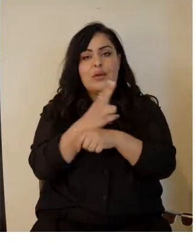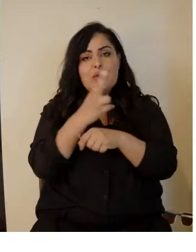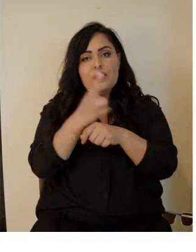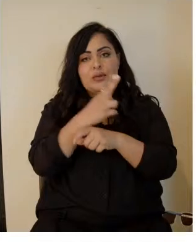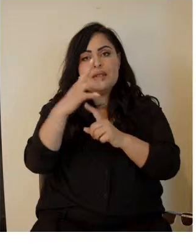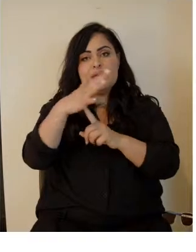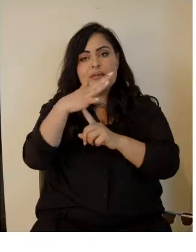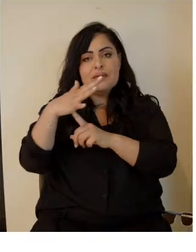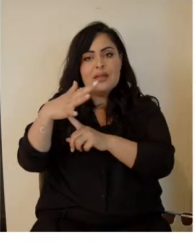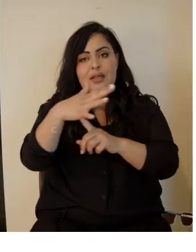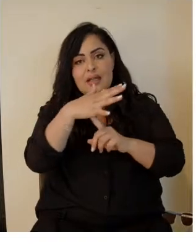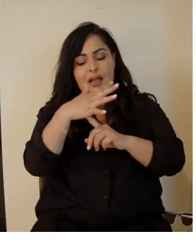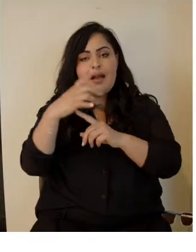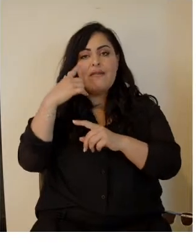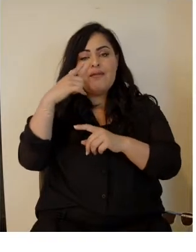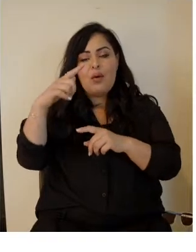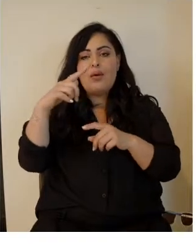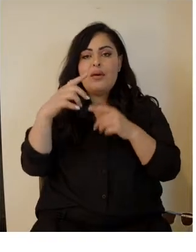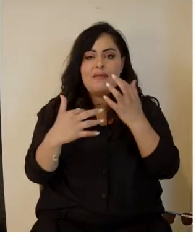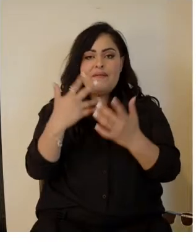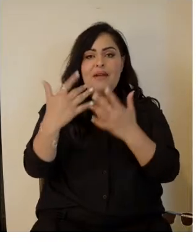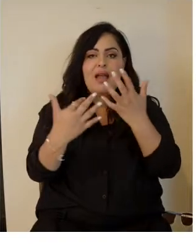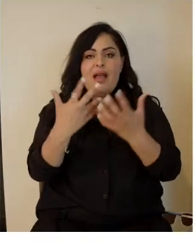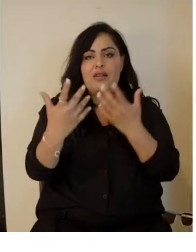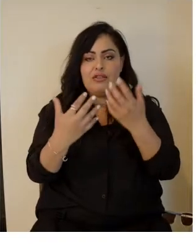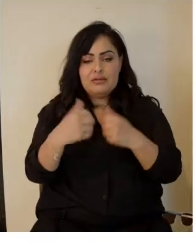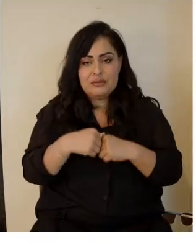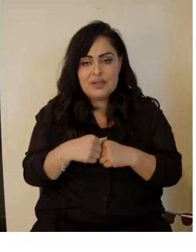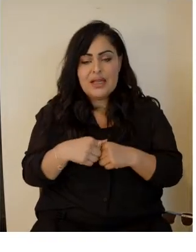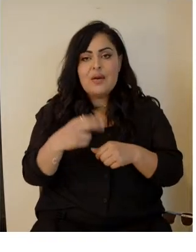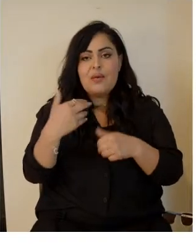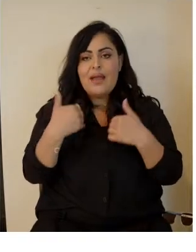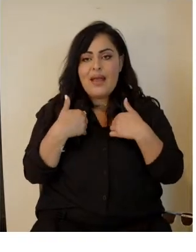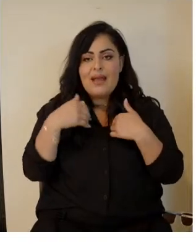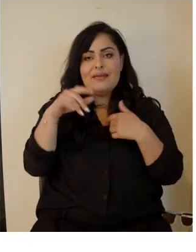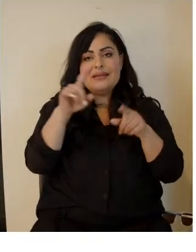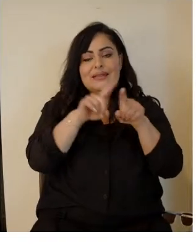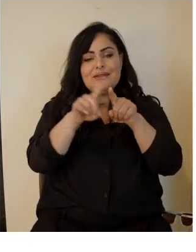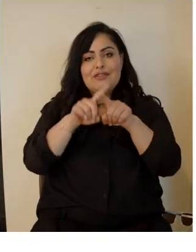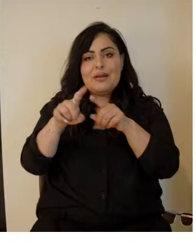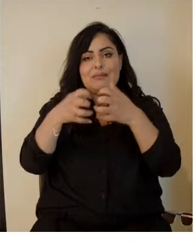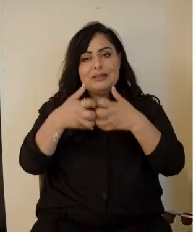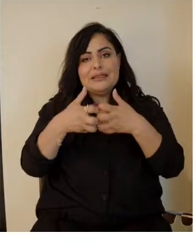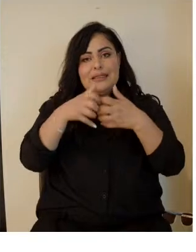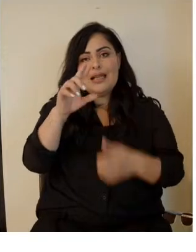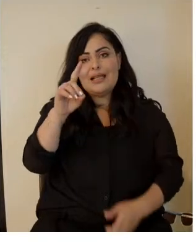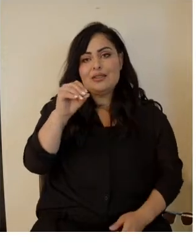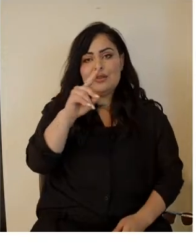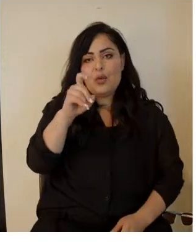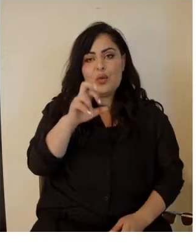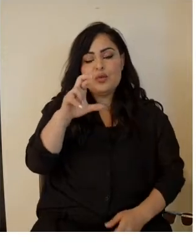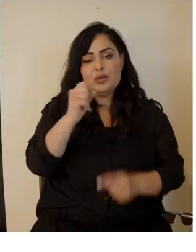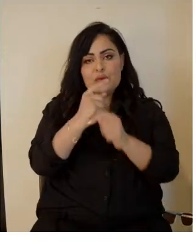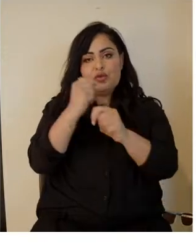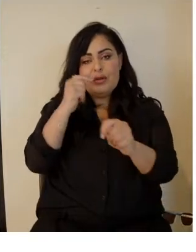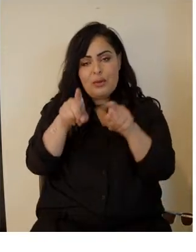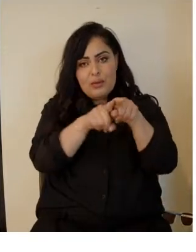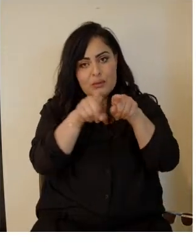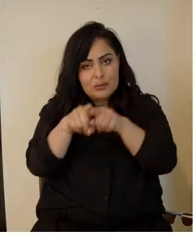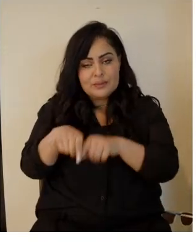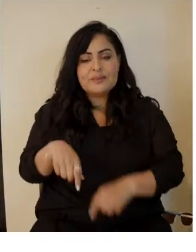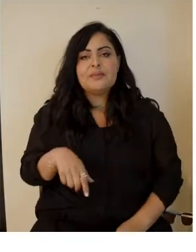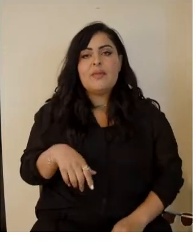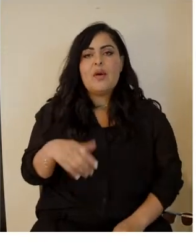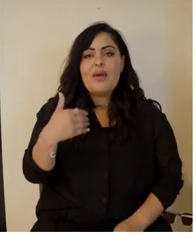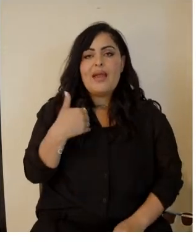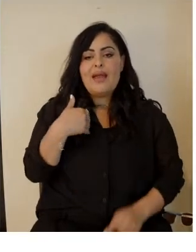to put the fire's edge out, supporting hand crews and dozers that are trying to work to go direct on the fire's edge. As you come down into